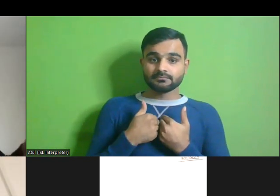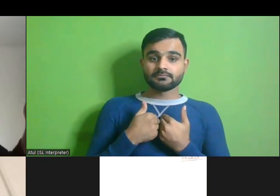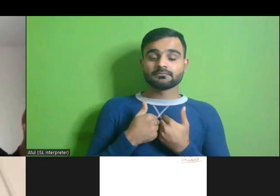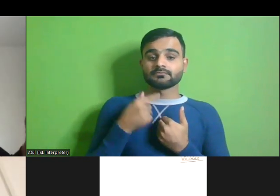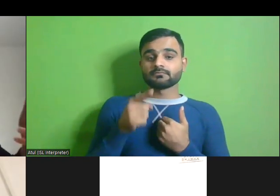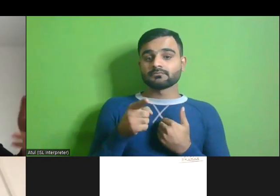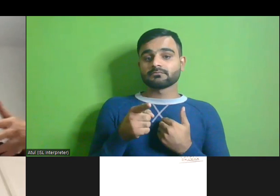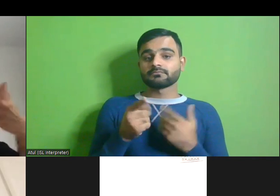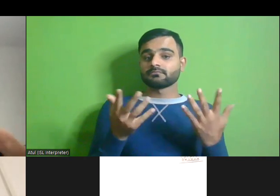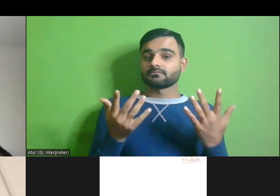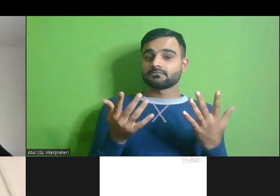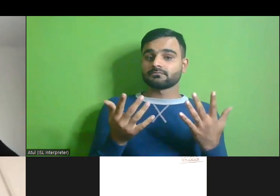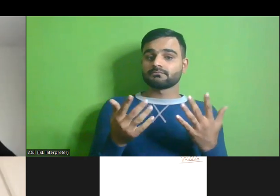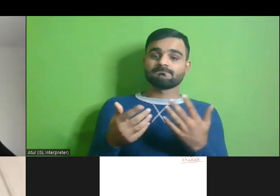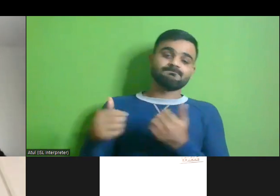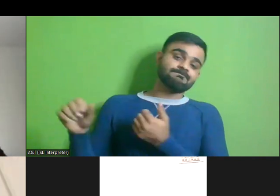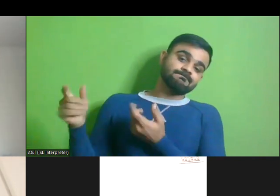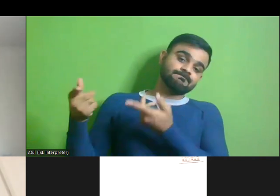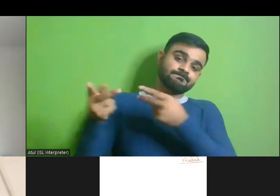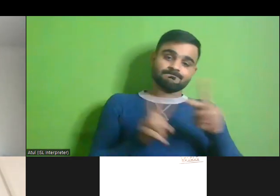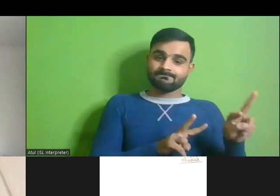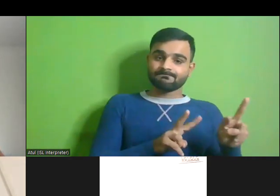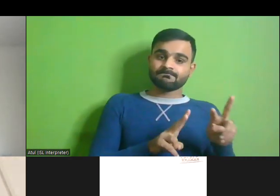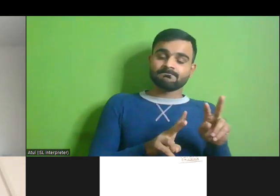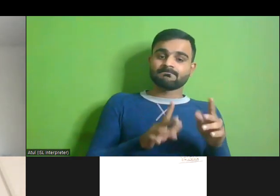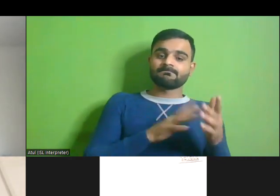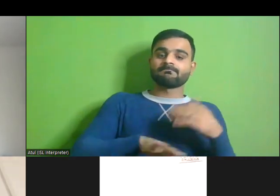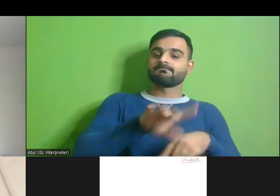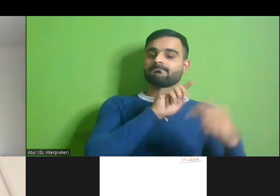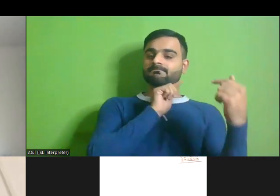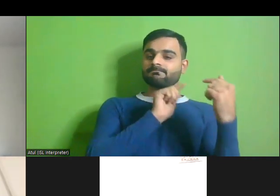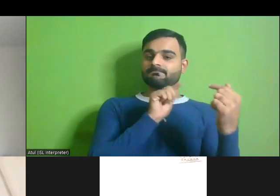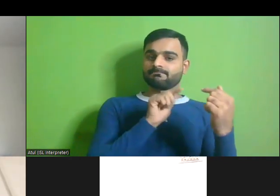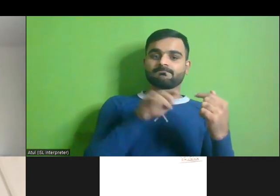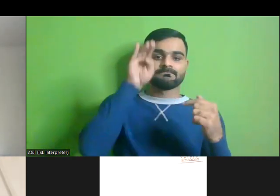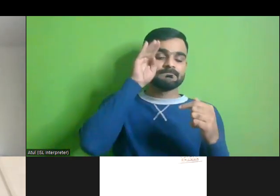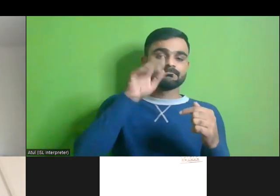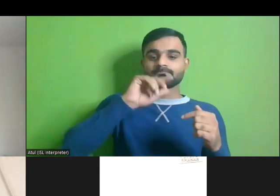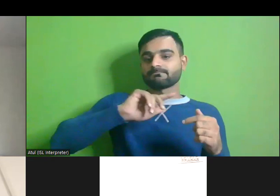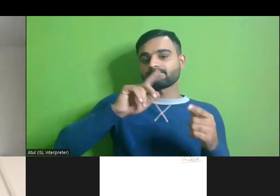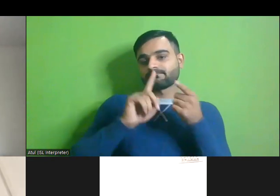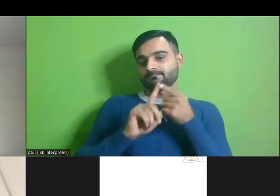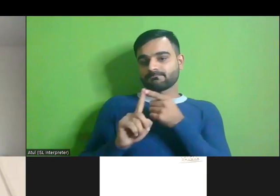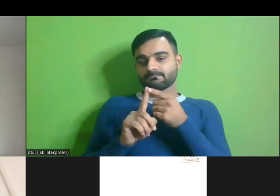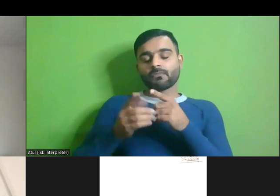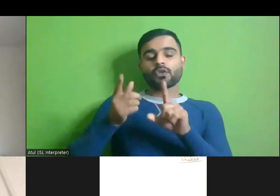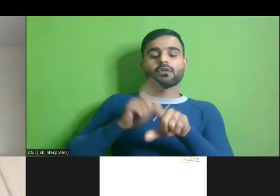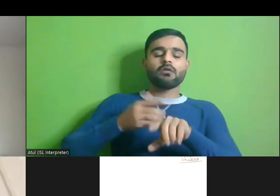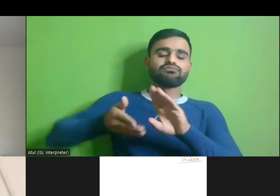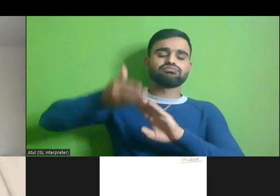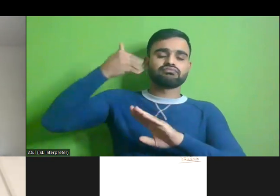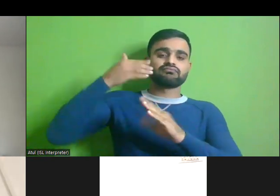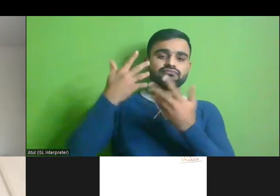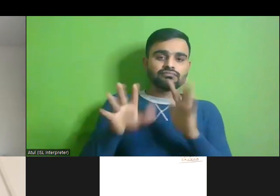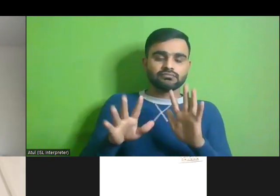it's to go back to some of the kind of feminist arguments which developed here in England, a long time ago, is like